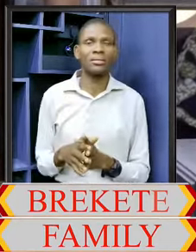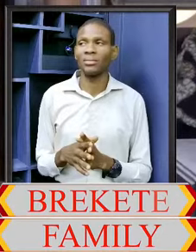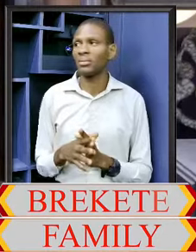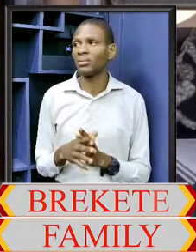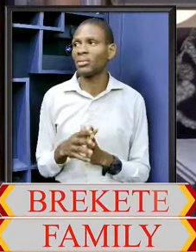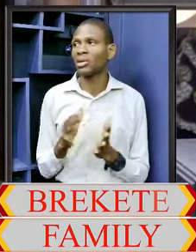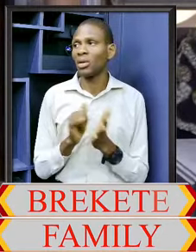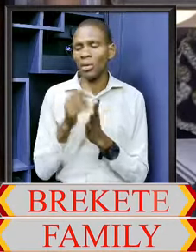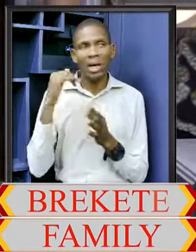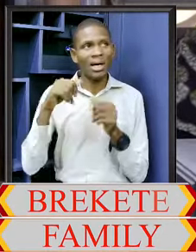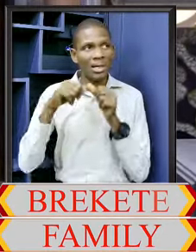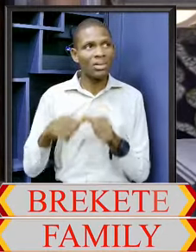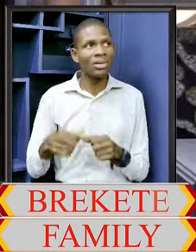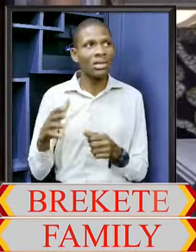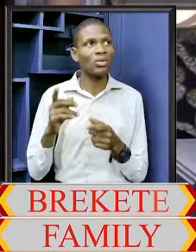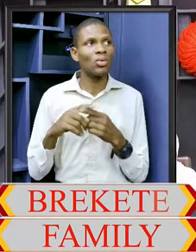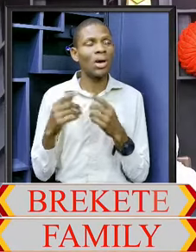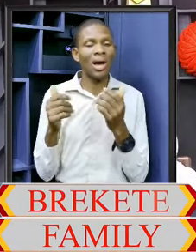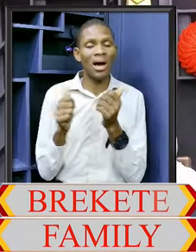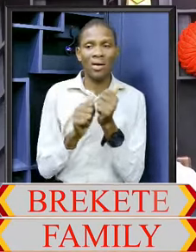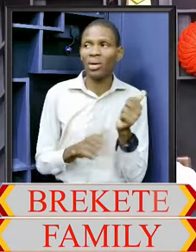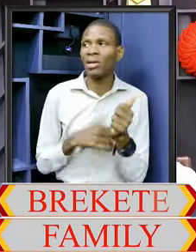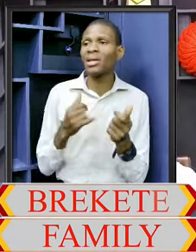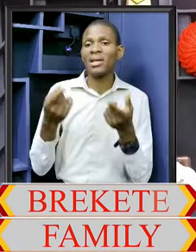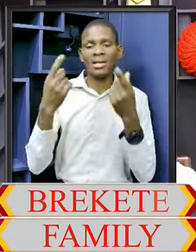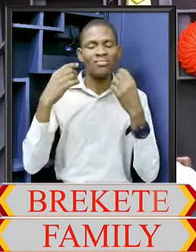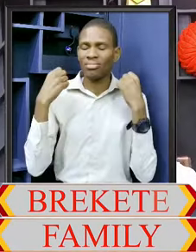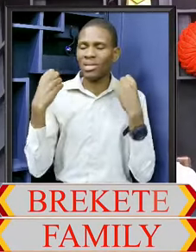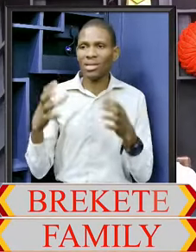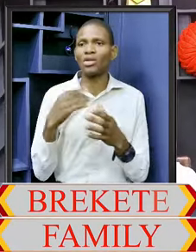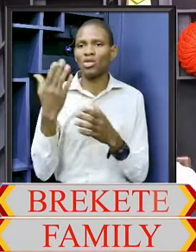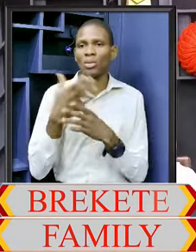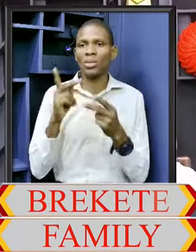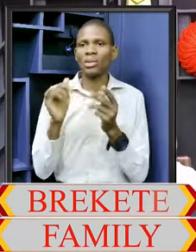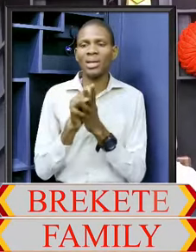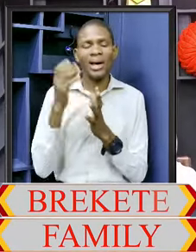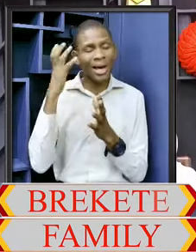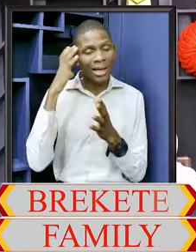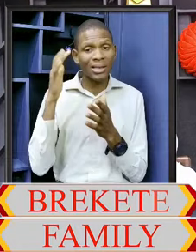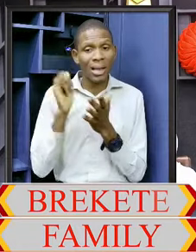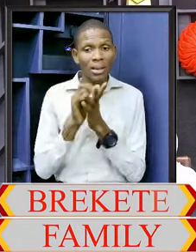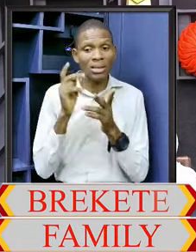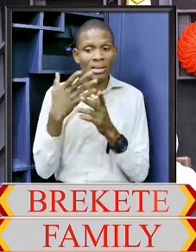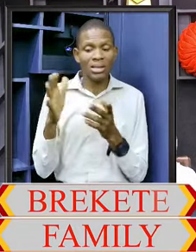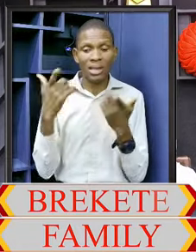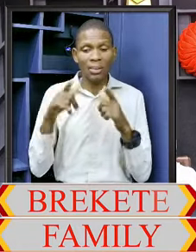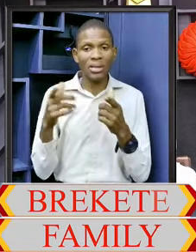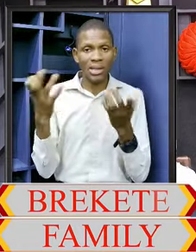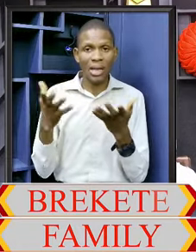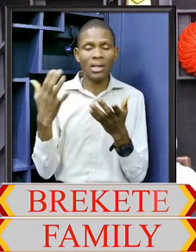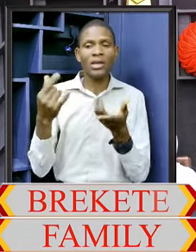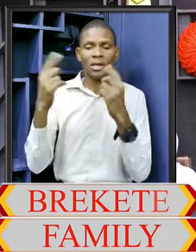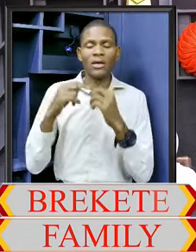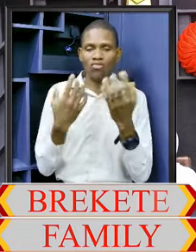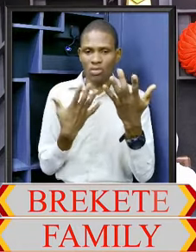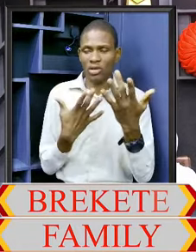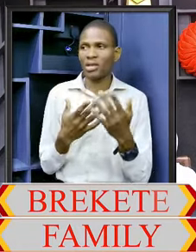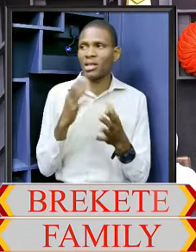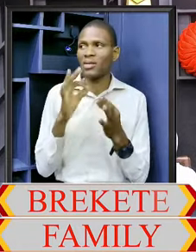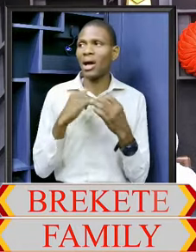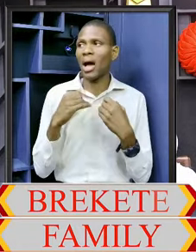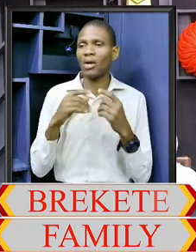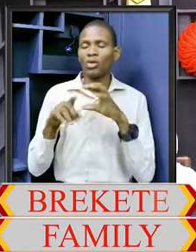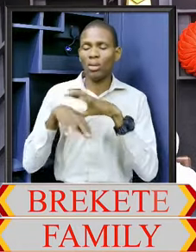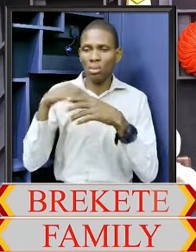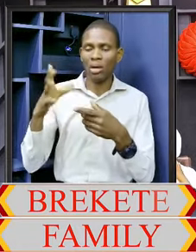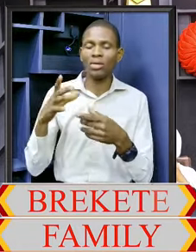that was why I remained in the studio to avoid, they came in number. And some people who heard that this thing is happening came in number, waited. If I've come out and